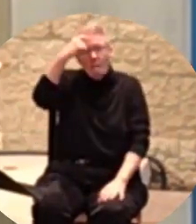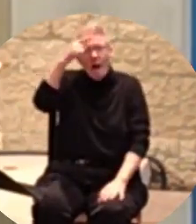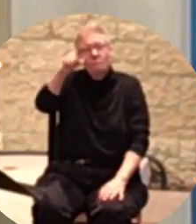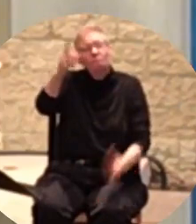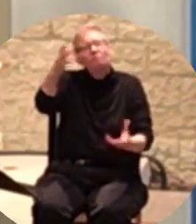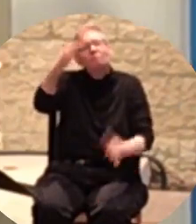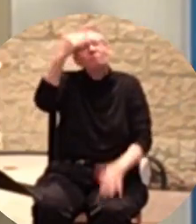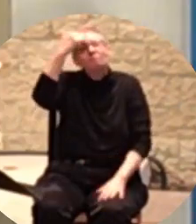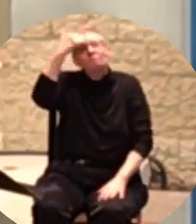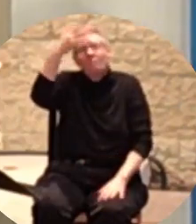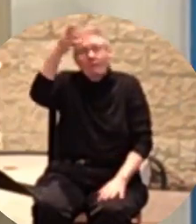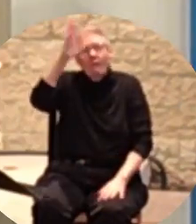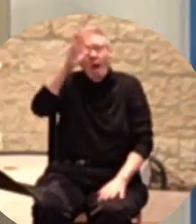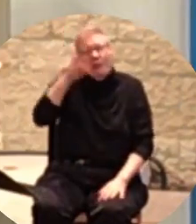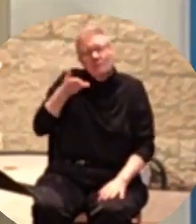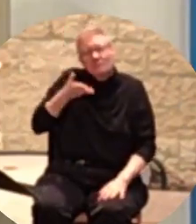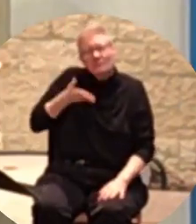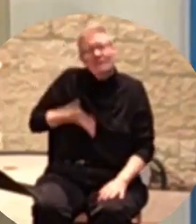today.